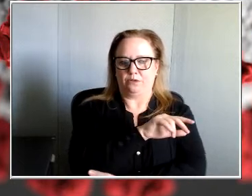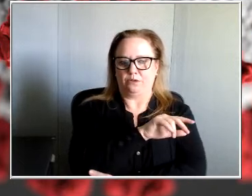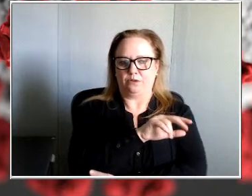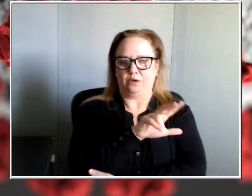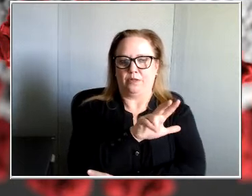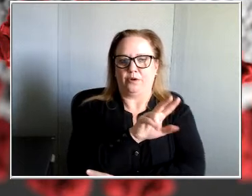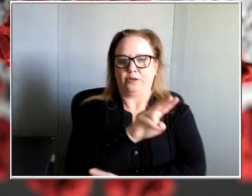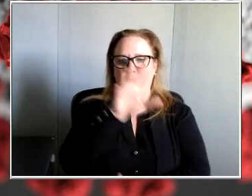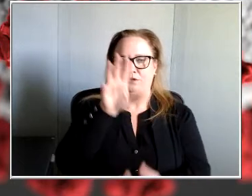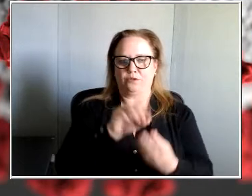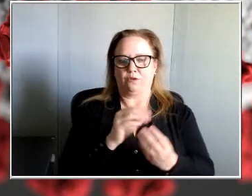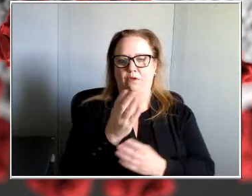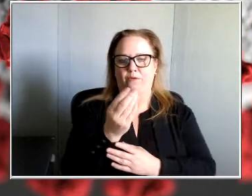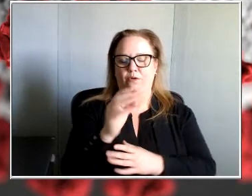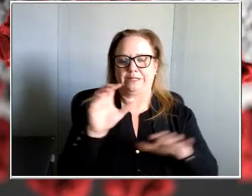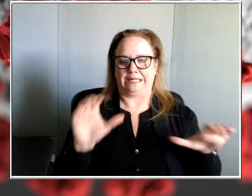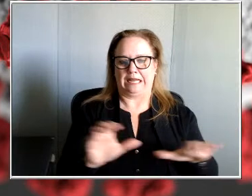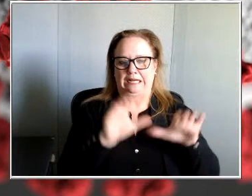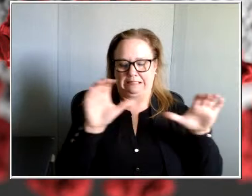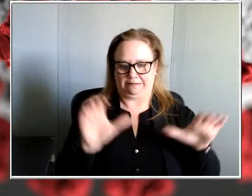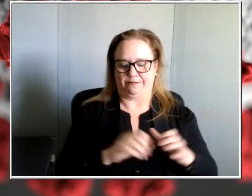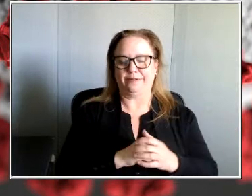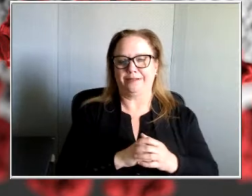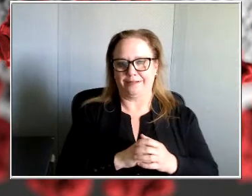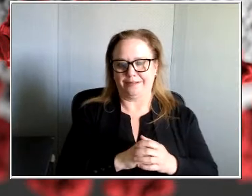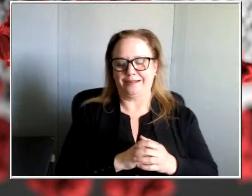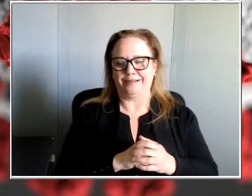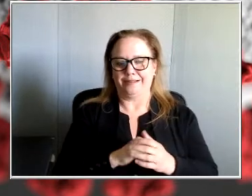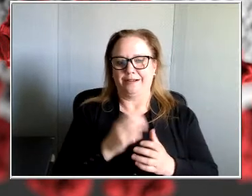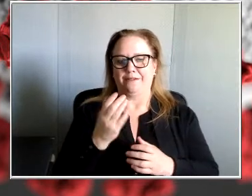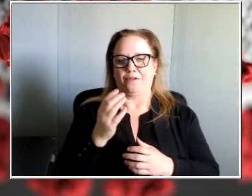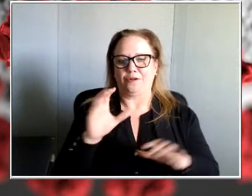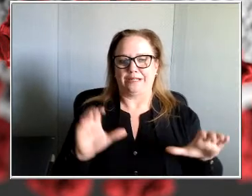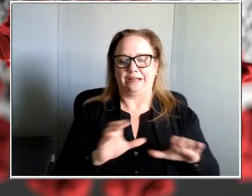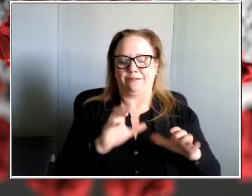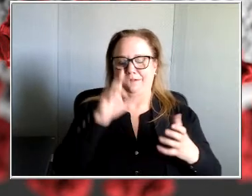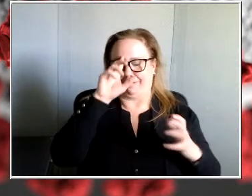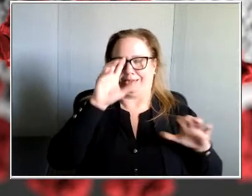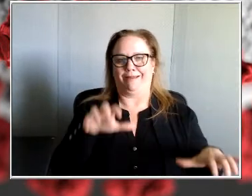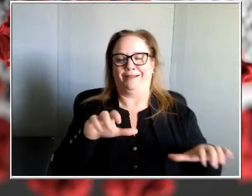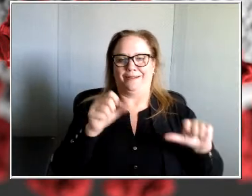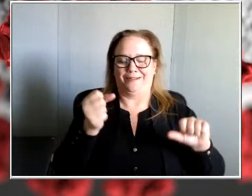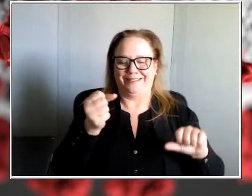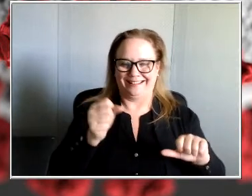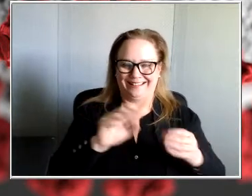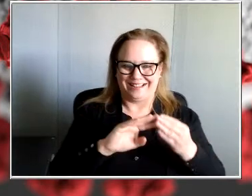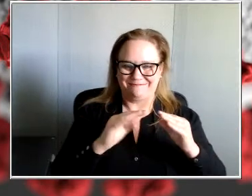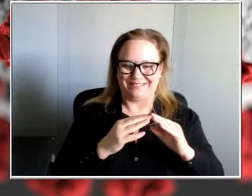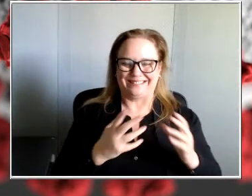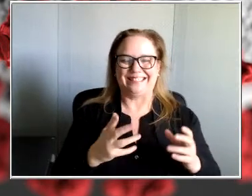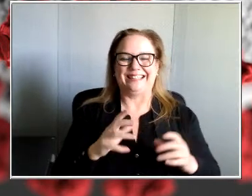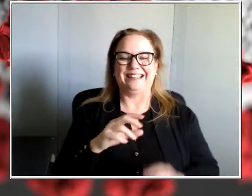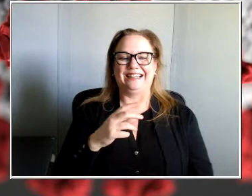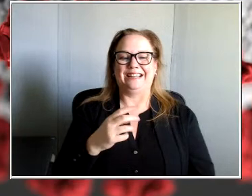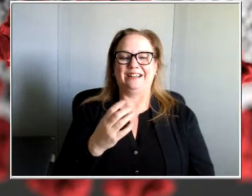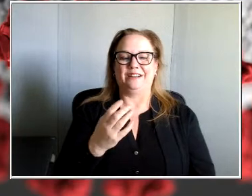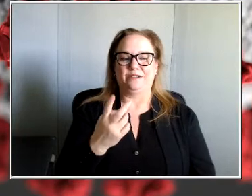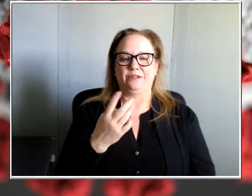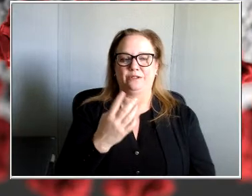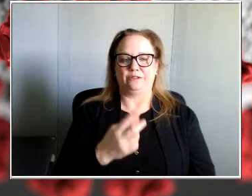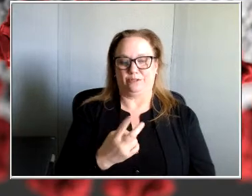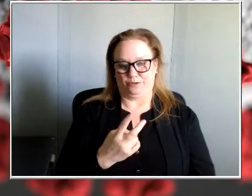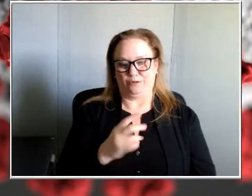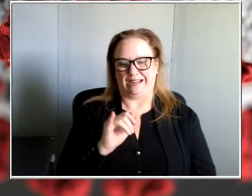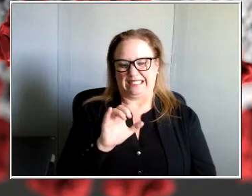total, 14 active. 14, there you go. Of those 14, you though. You me there for a minute. I'm like, whoa, I didn't look at that. Of those 14, 2 severe with 2 in the